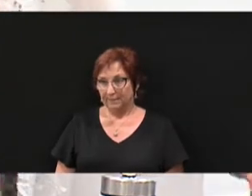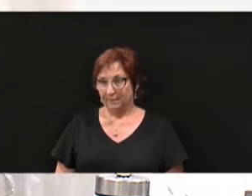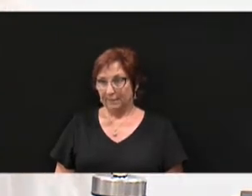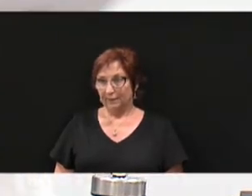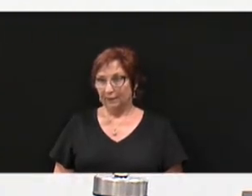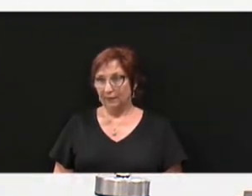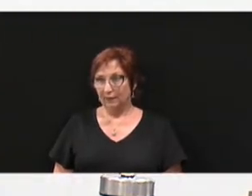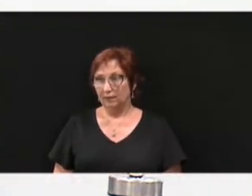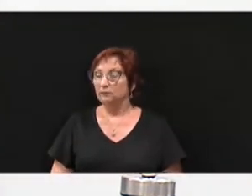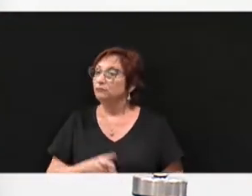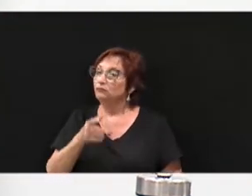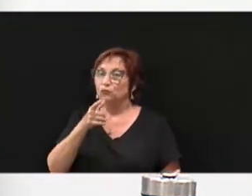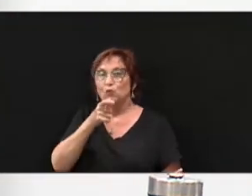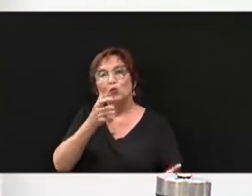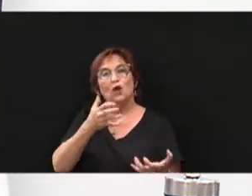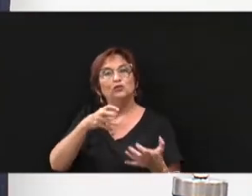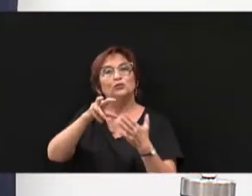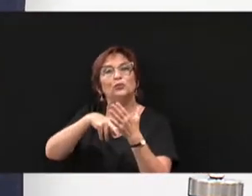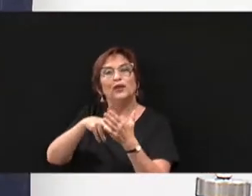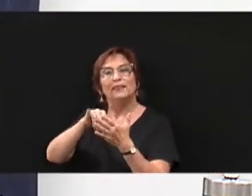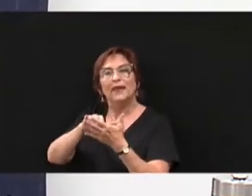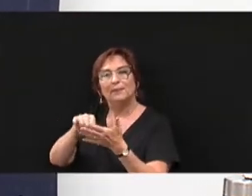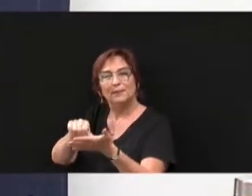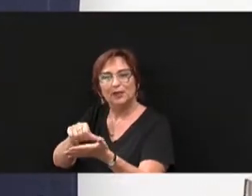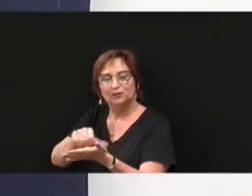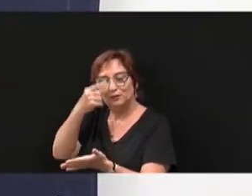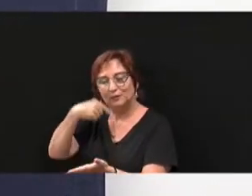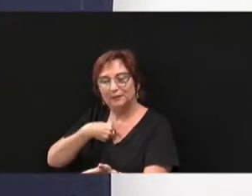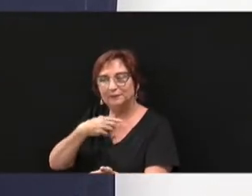And who would like to read that page?